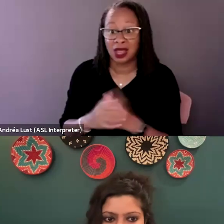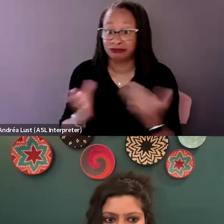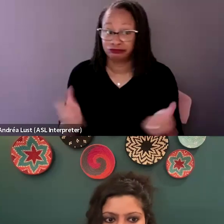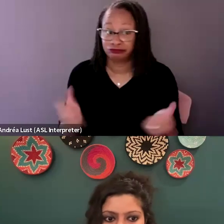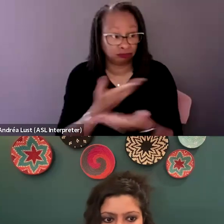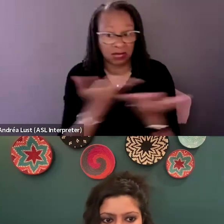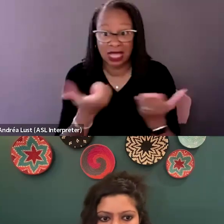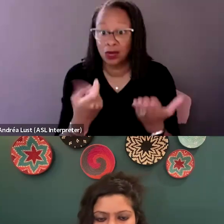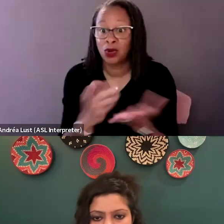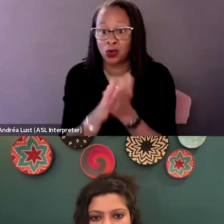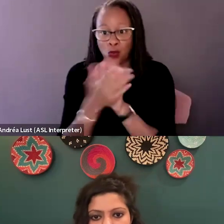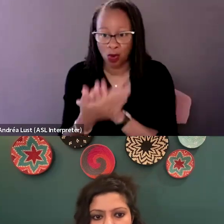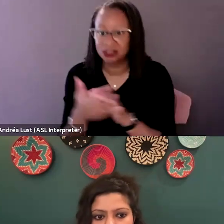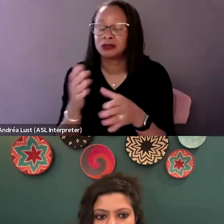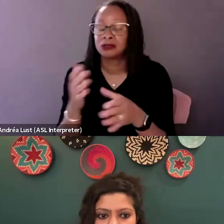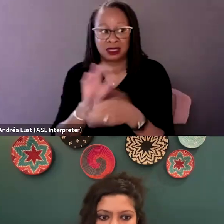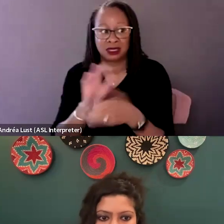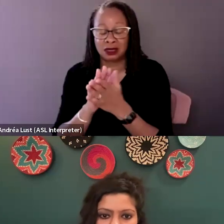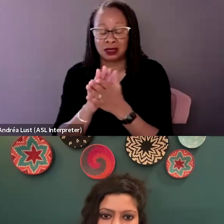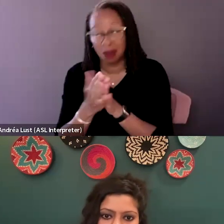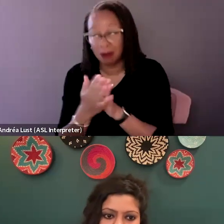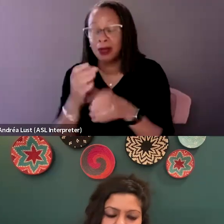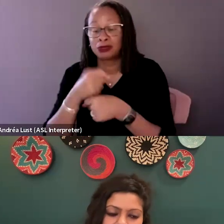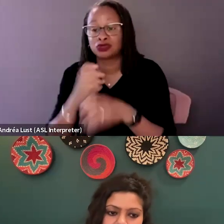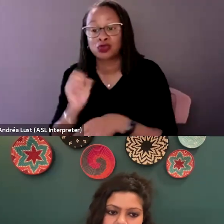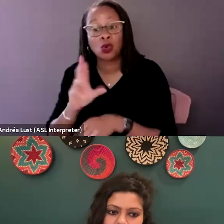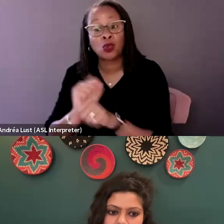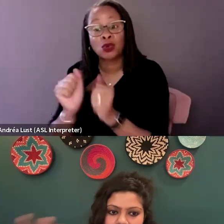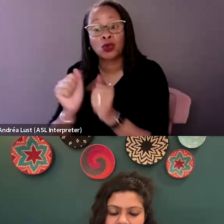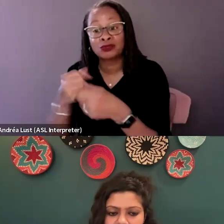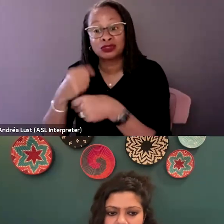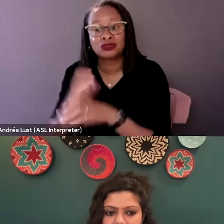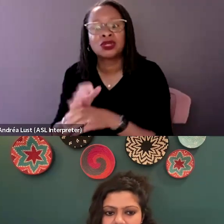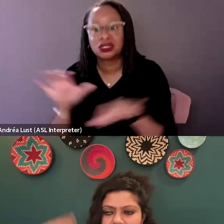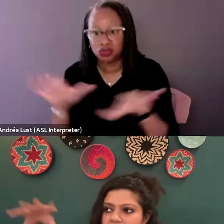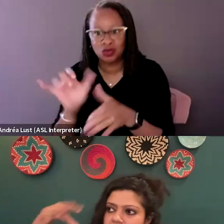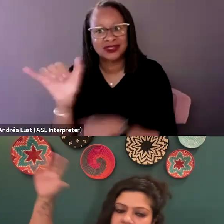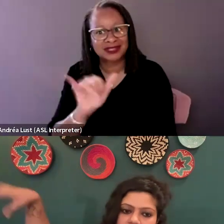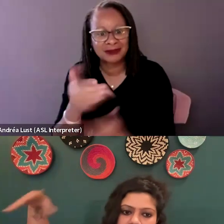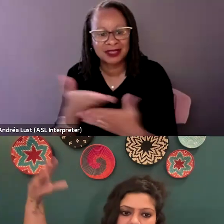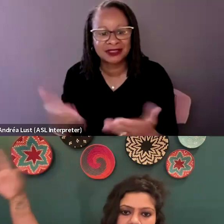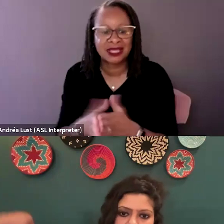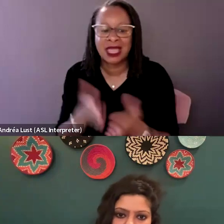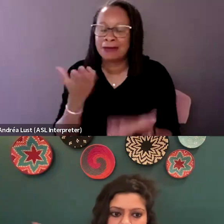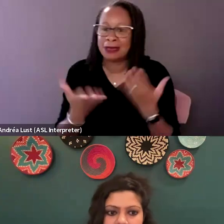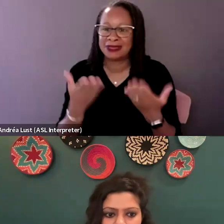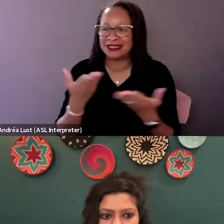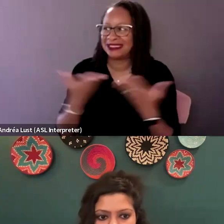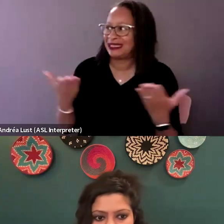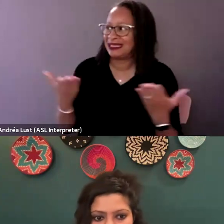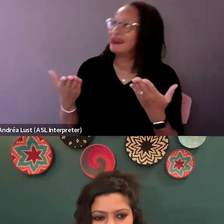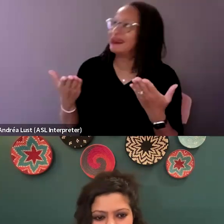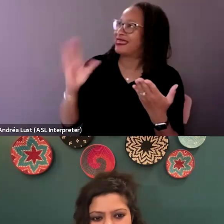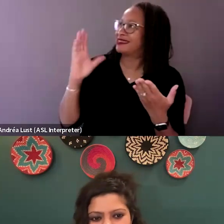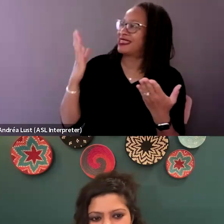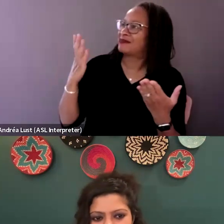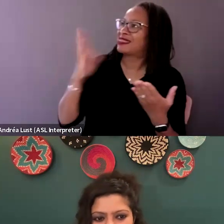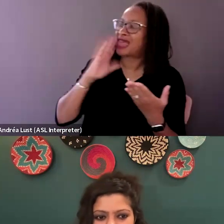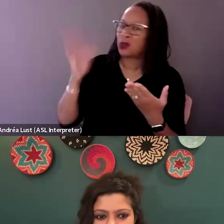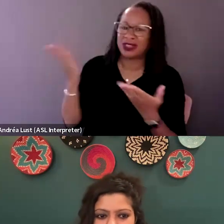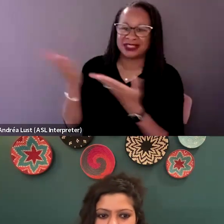In cool. So fact, I'll move let's on. add on Yeah, one thing, tell me. Arya, Yeah, which is go that, for it. it's almost like, in the interest